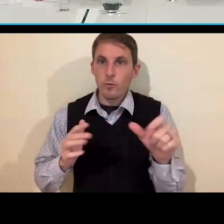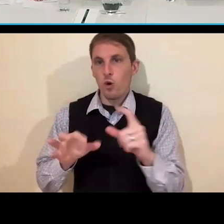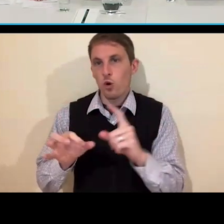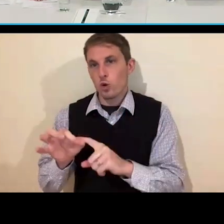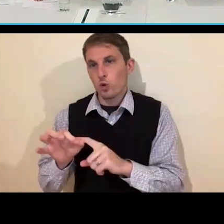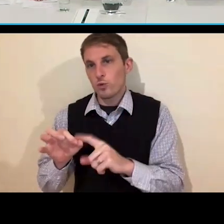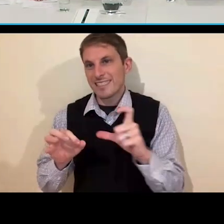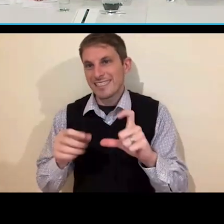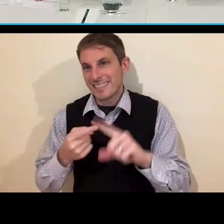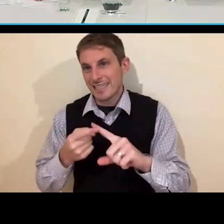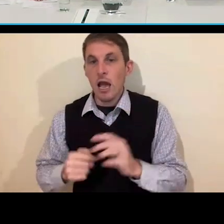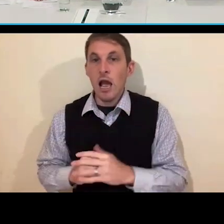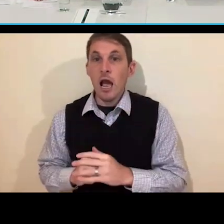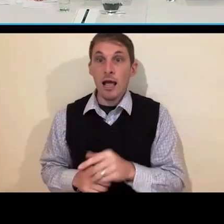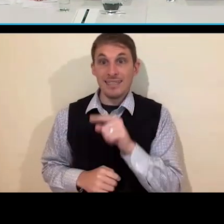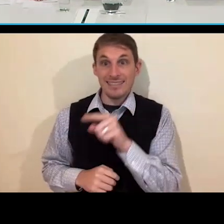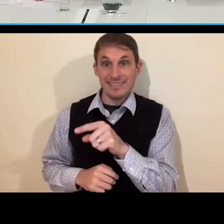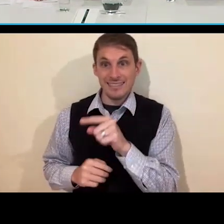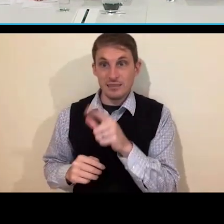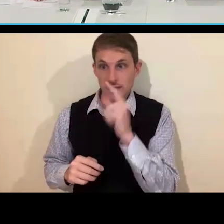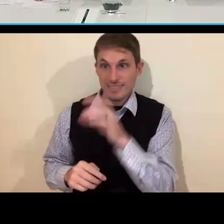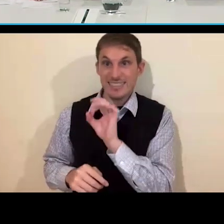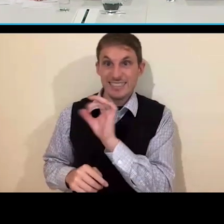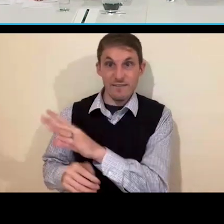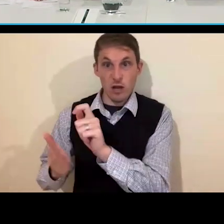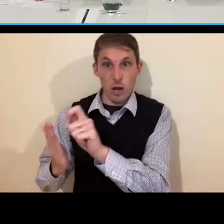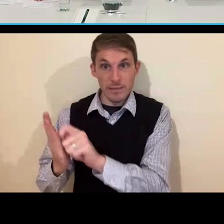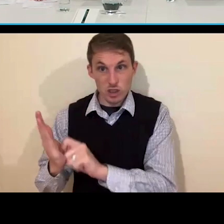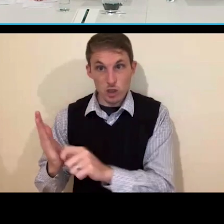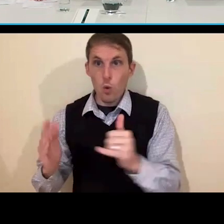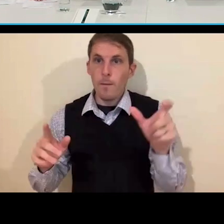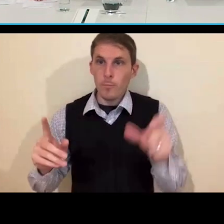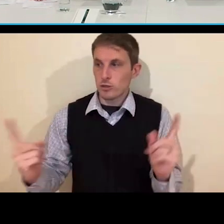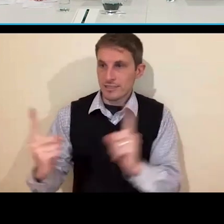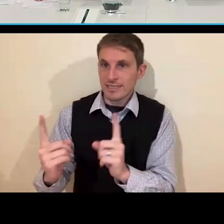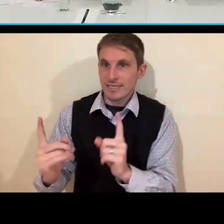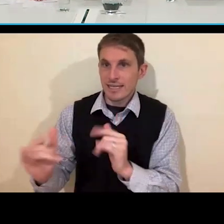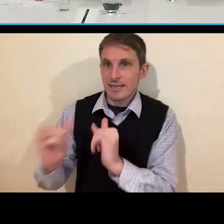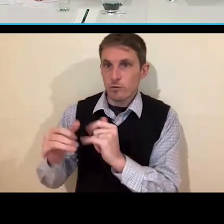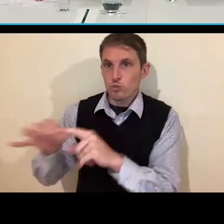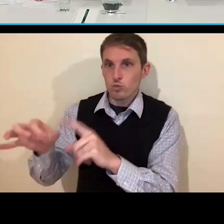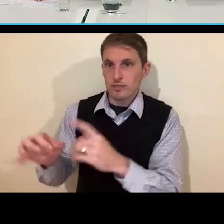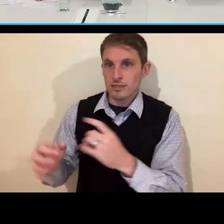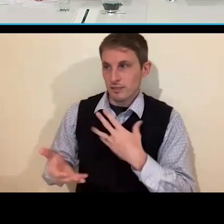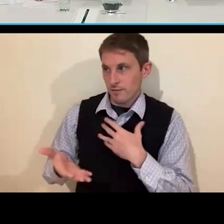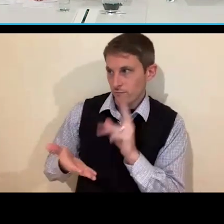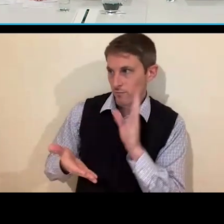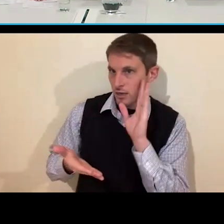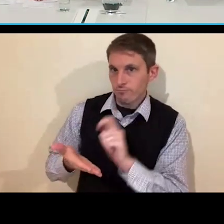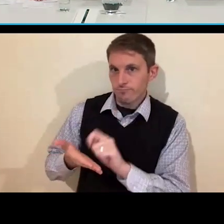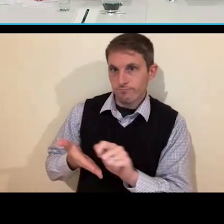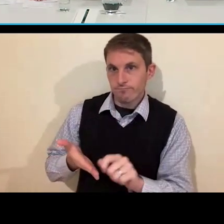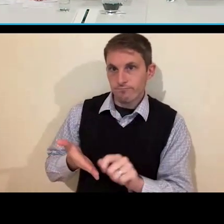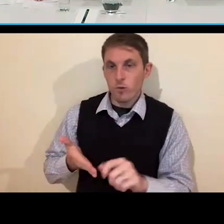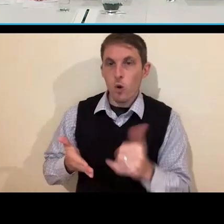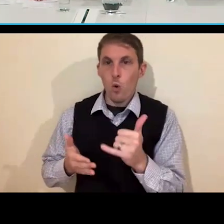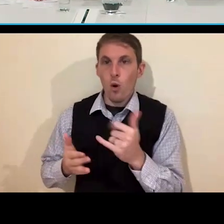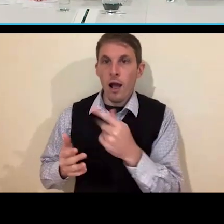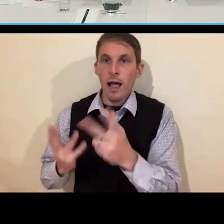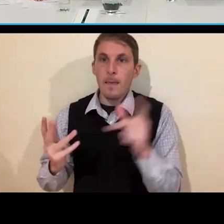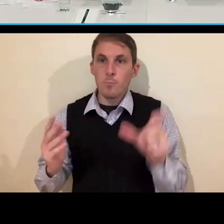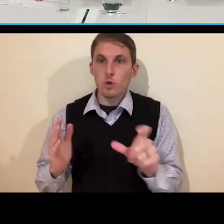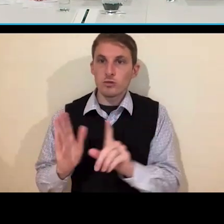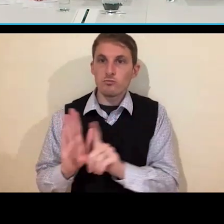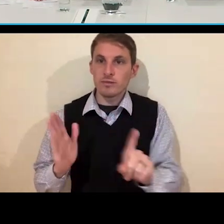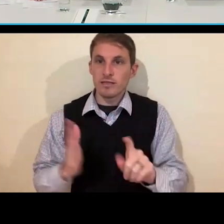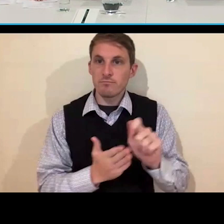It's available in self-completion, interviewer facilitated completion, as well as proxy completion versions.